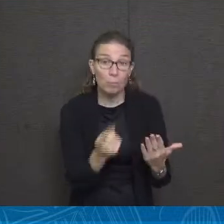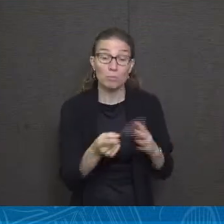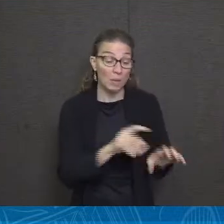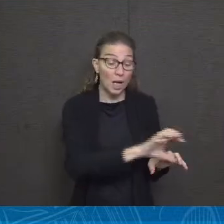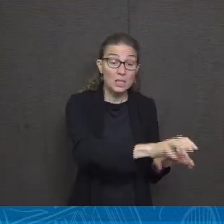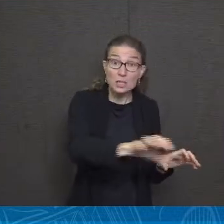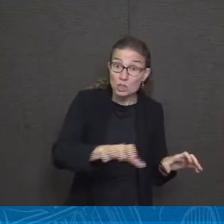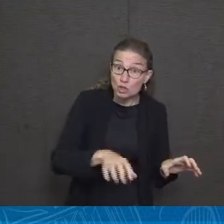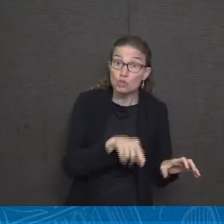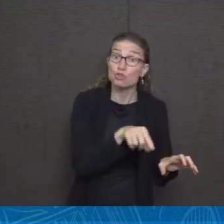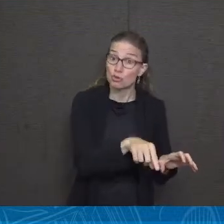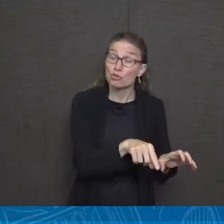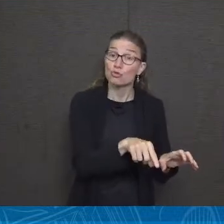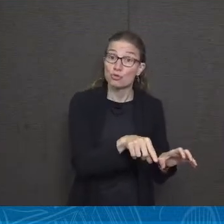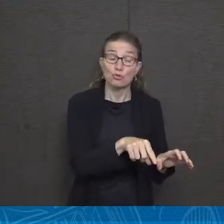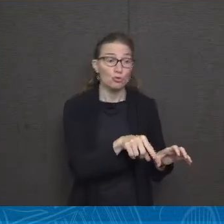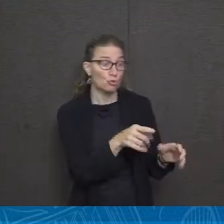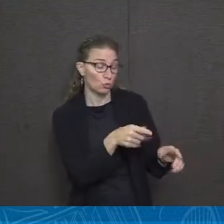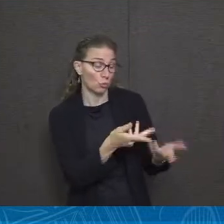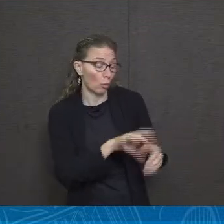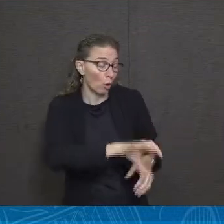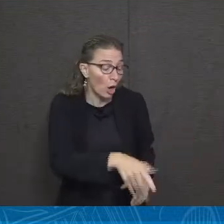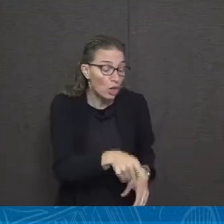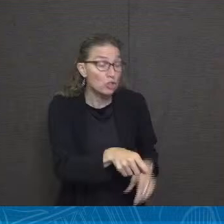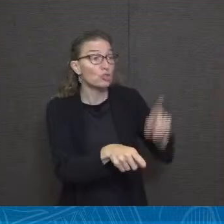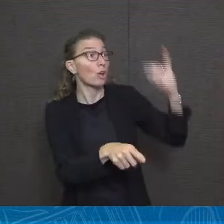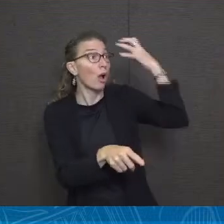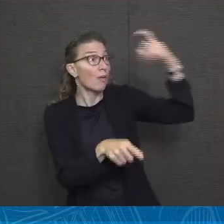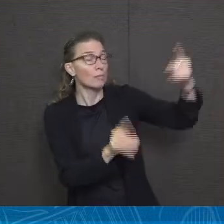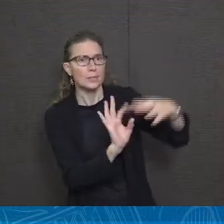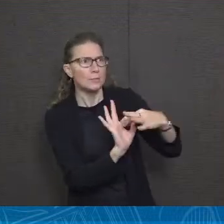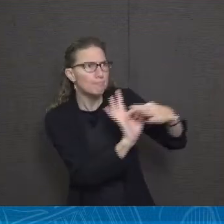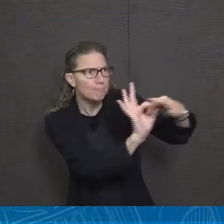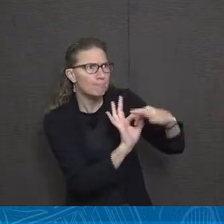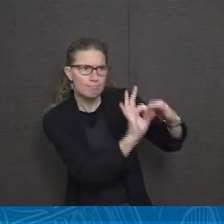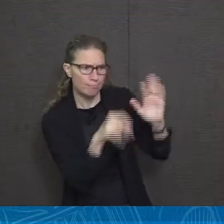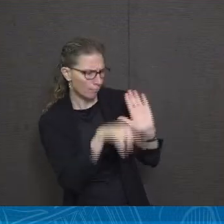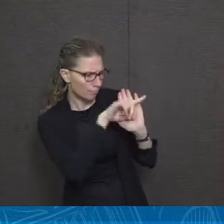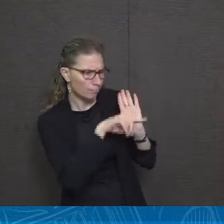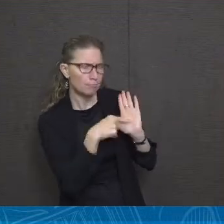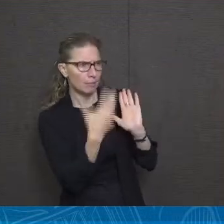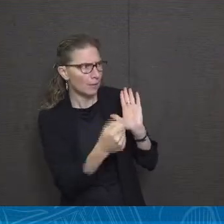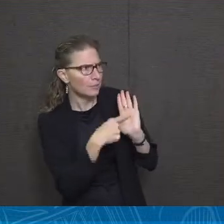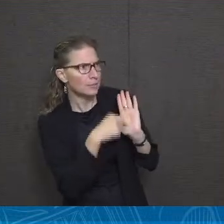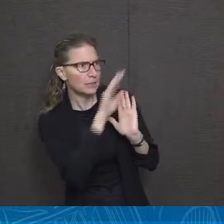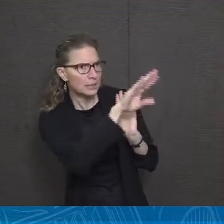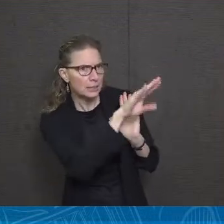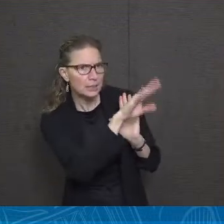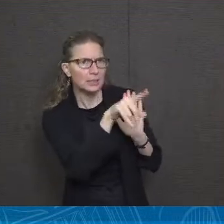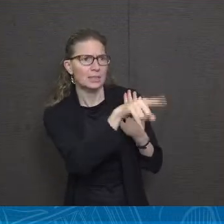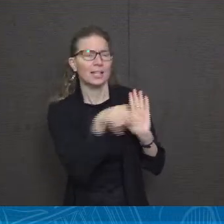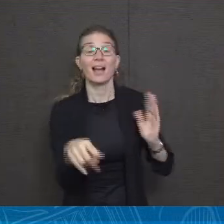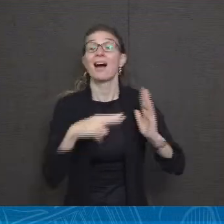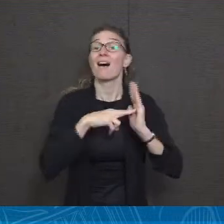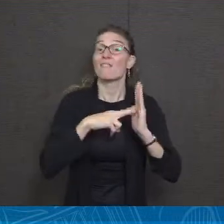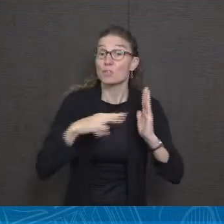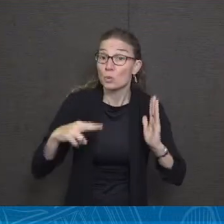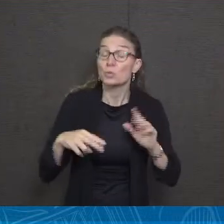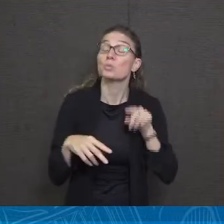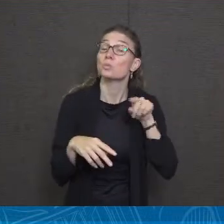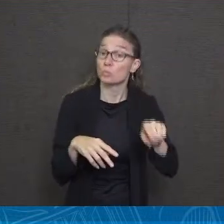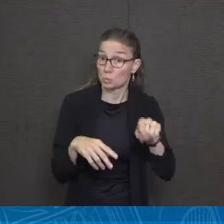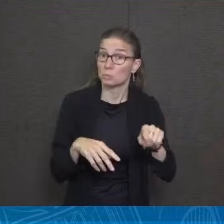worked really closely with their governments to ensure that. And Vanuatu, we've done work